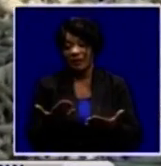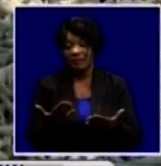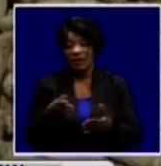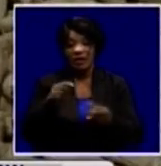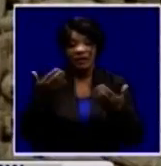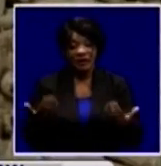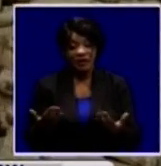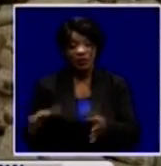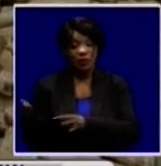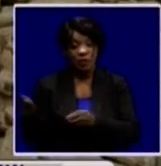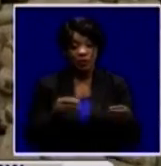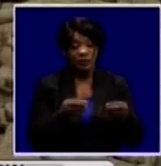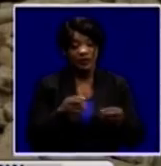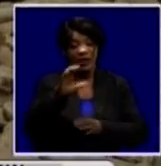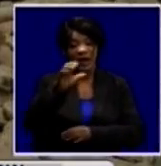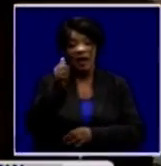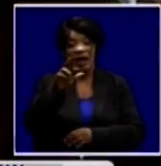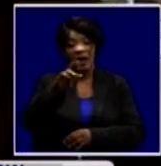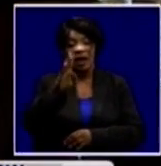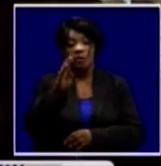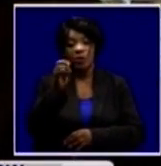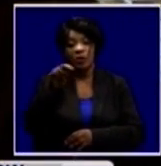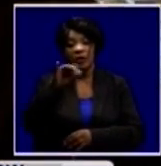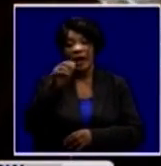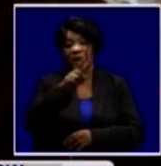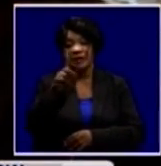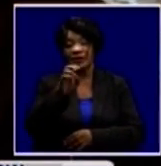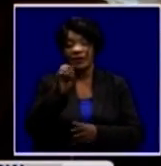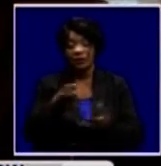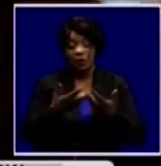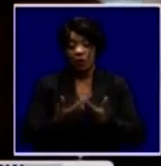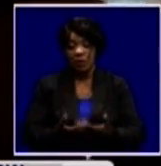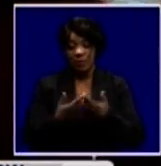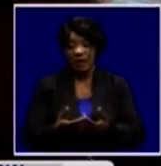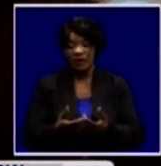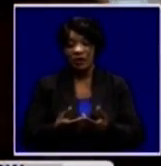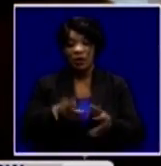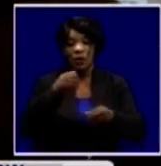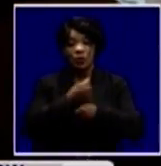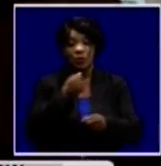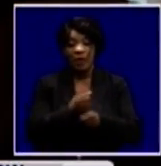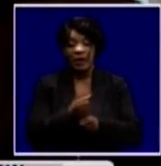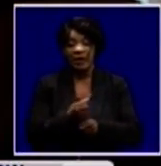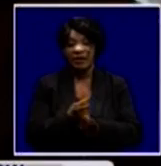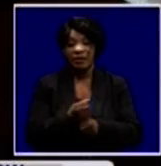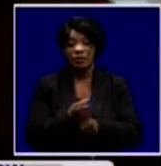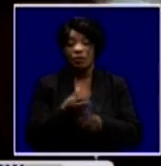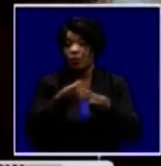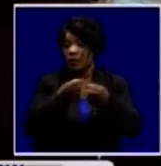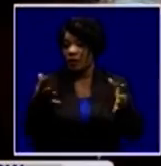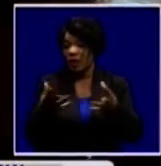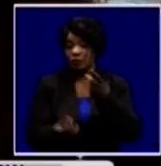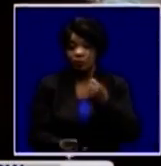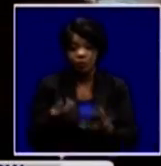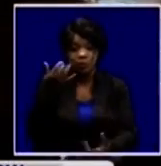there we put them in a carbonizing equipment, which will carbonize so that there is no smoke when you are. And then from